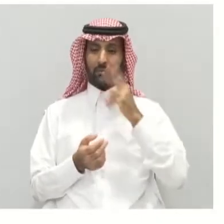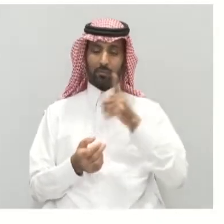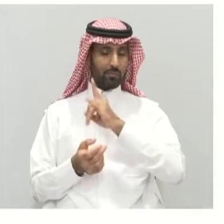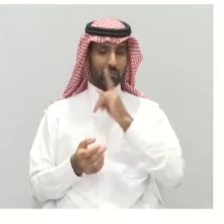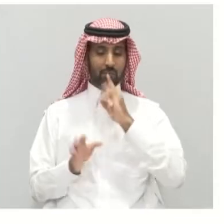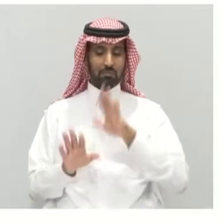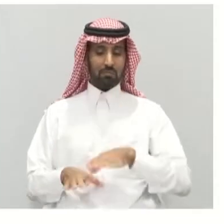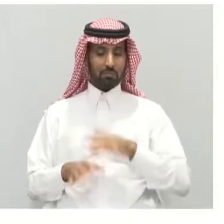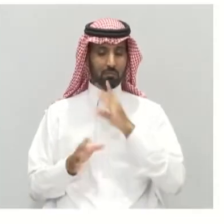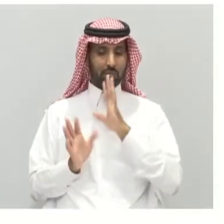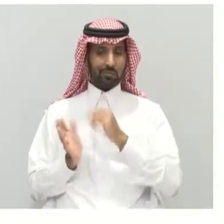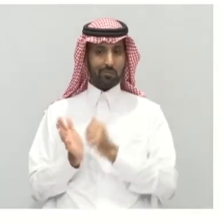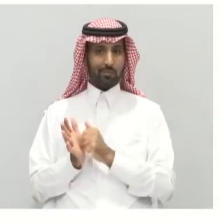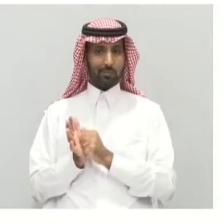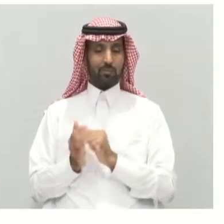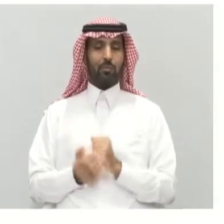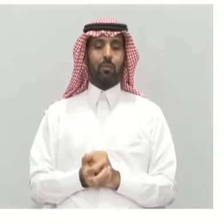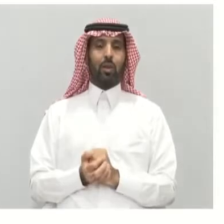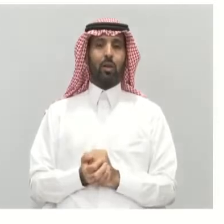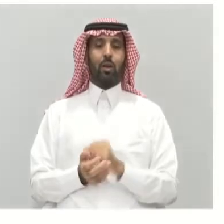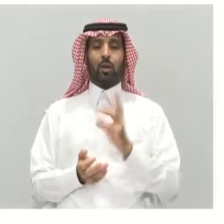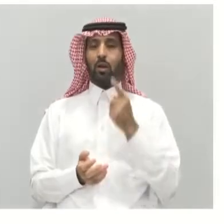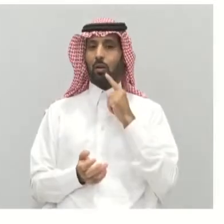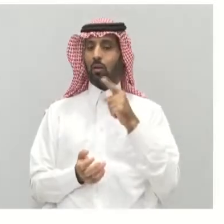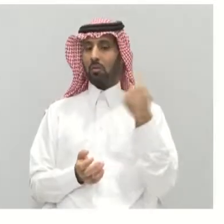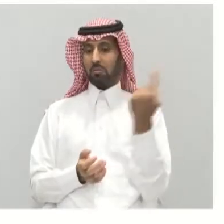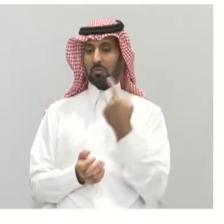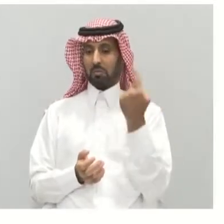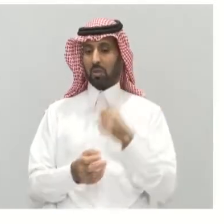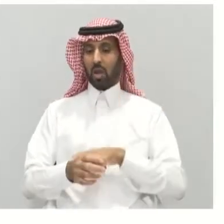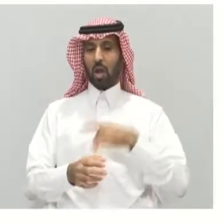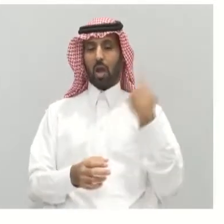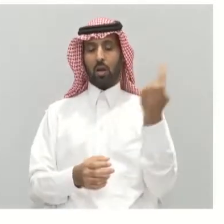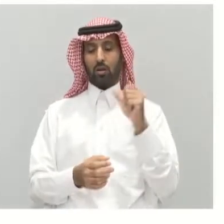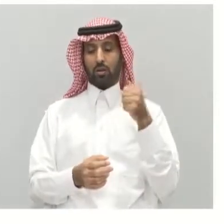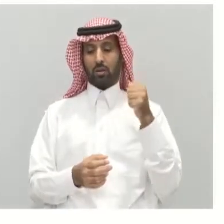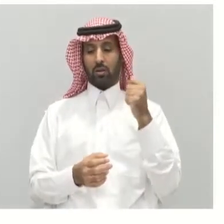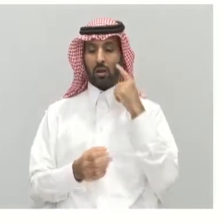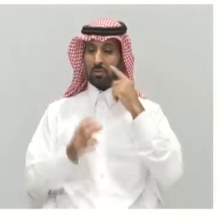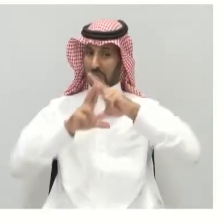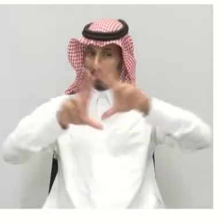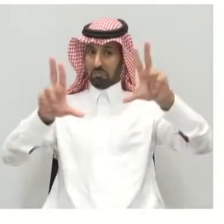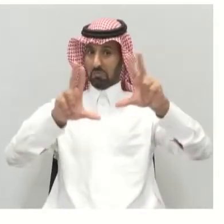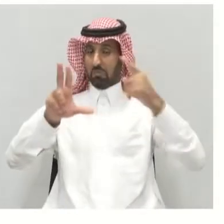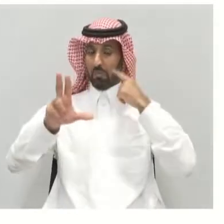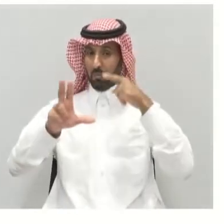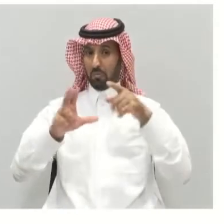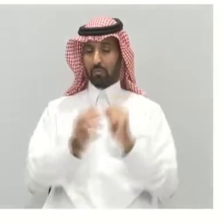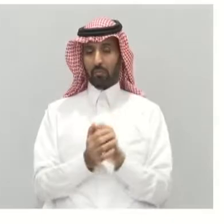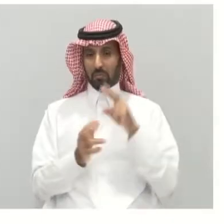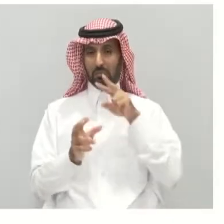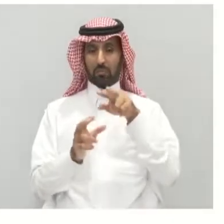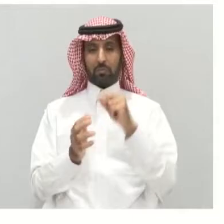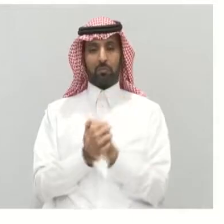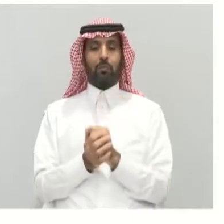have the chance to go on vacation. What were you doing 10 minutes ago? I was watching TV. These are sample